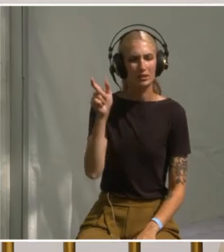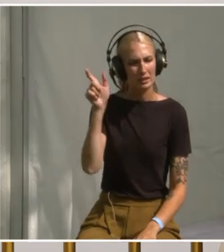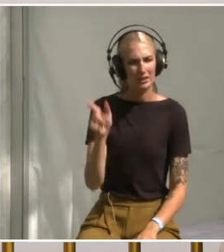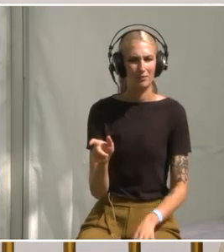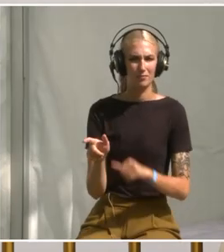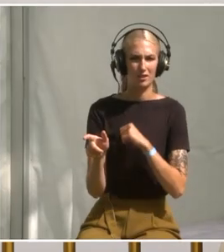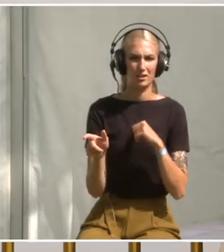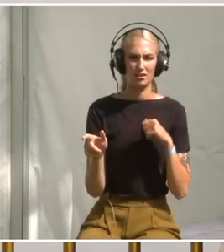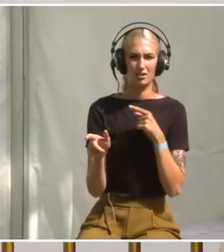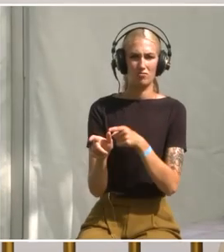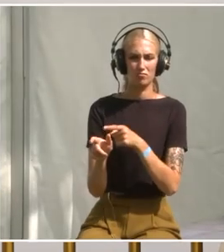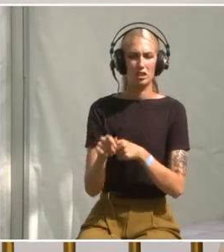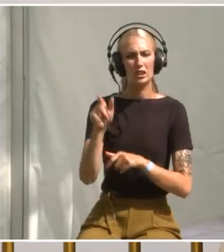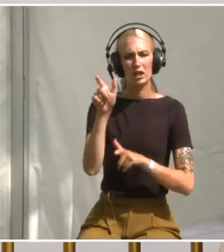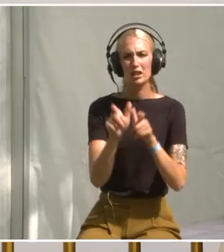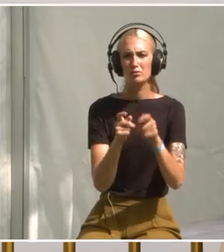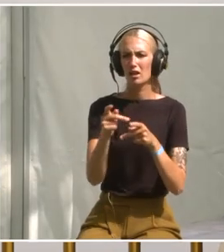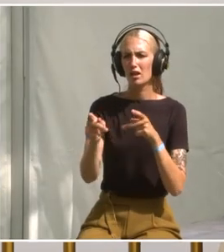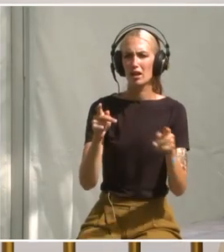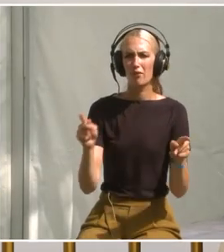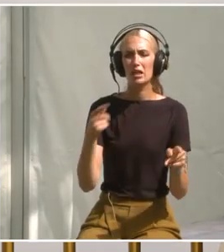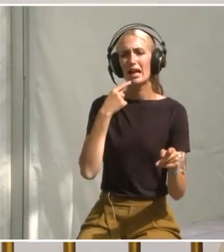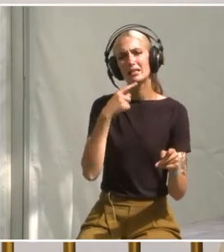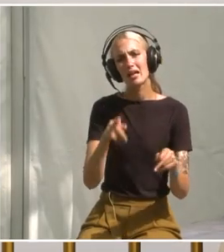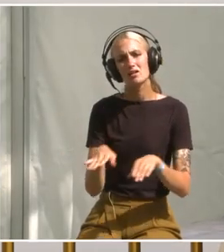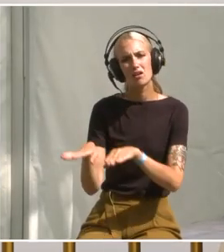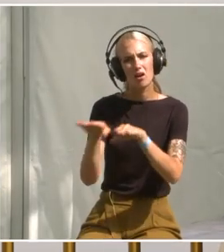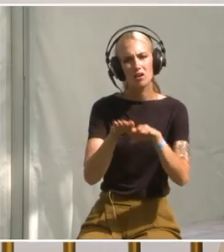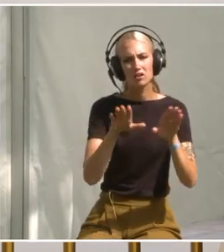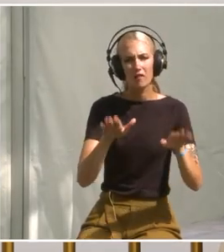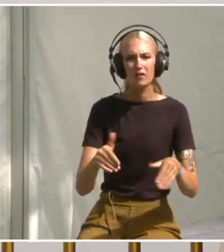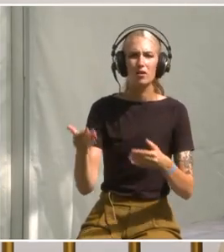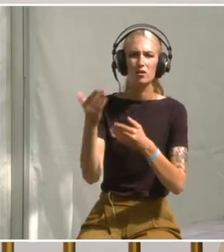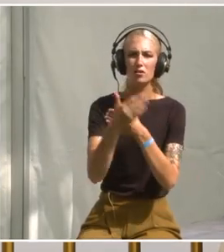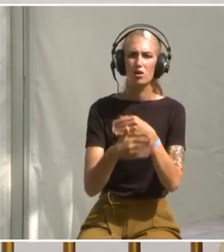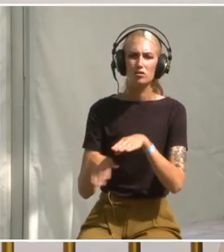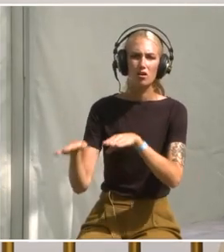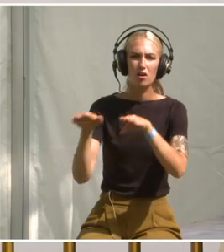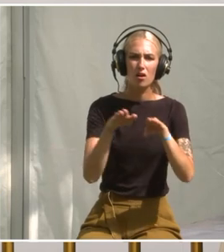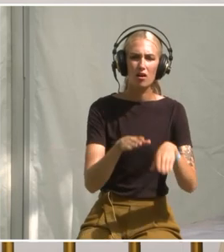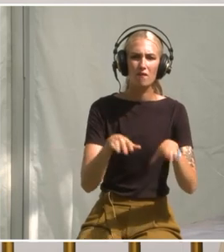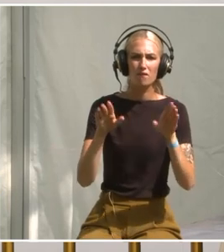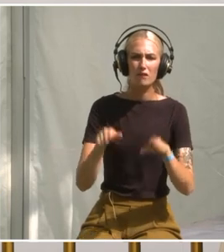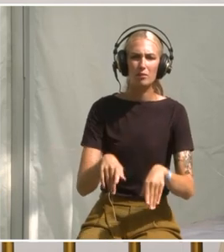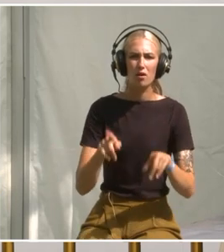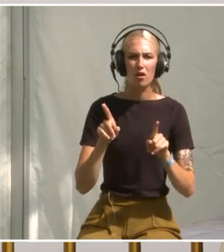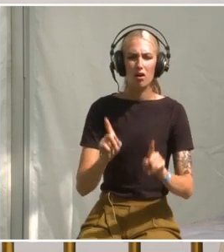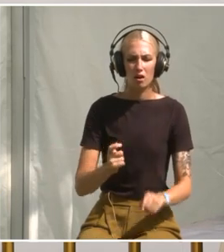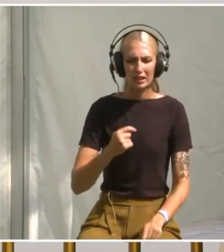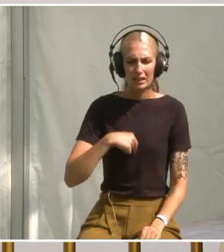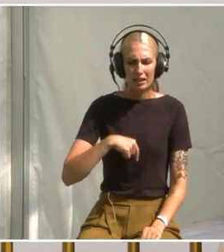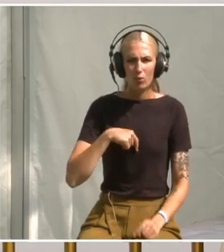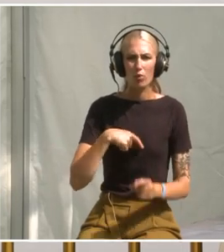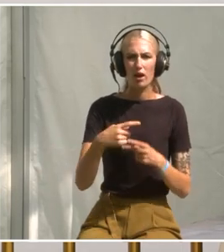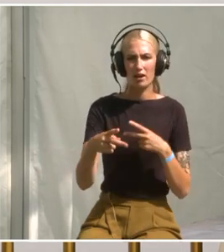every person is different. We can have the similar language, similar background, but everybody is very different. And we understood